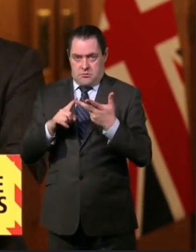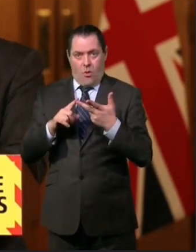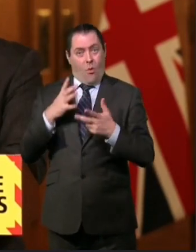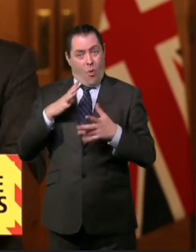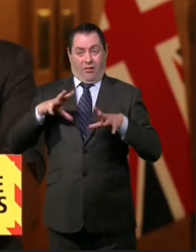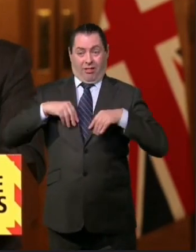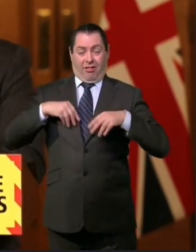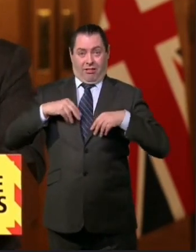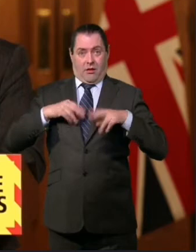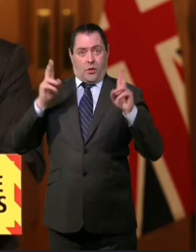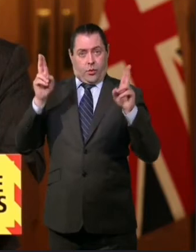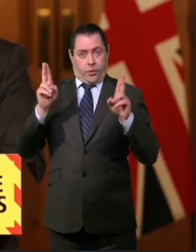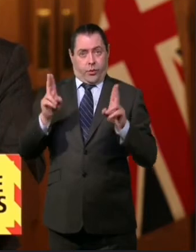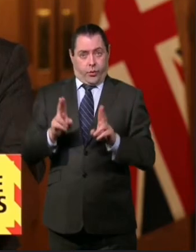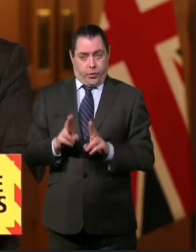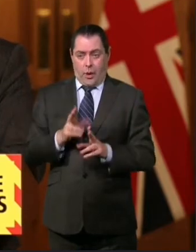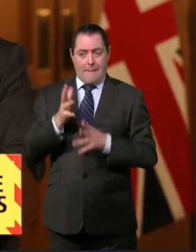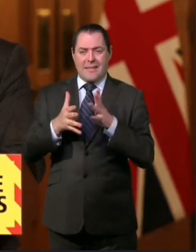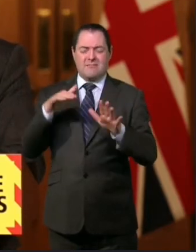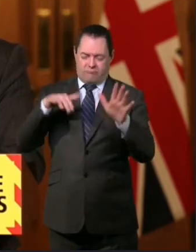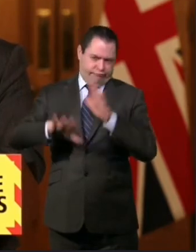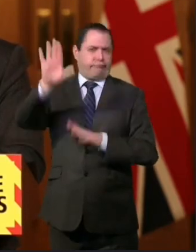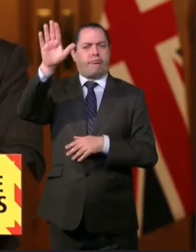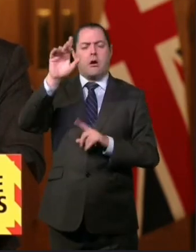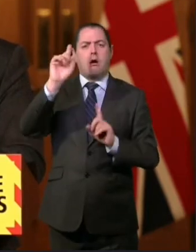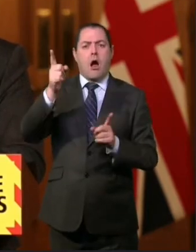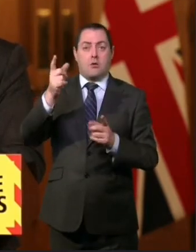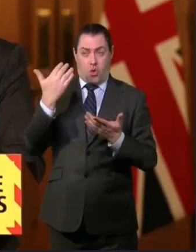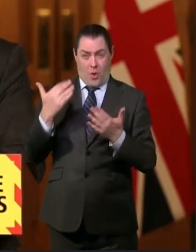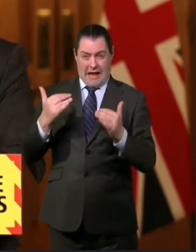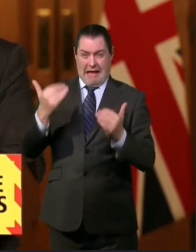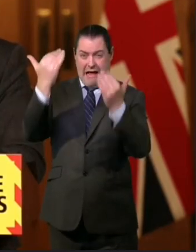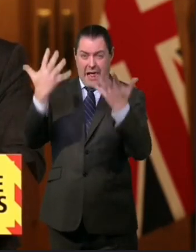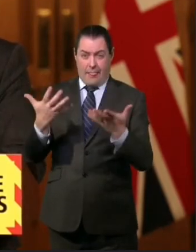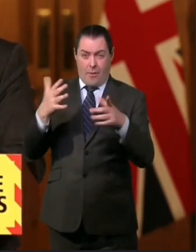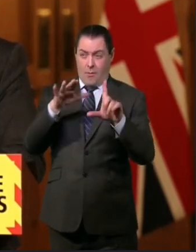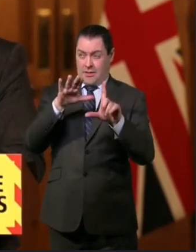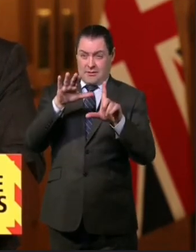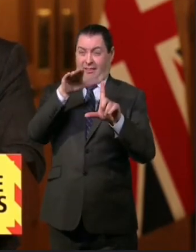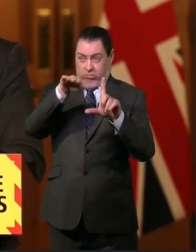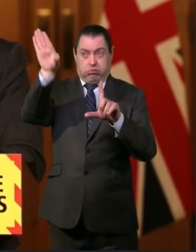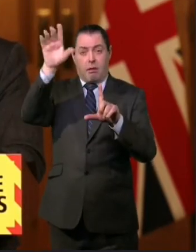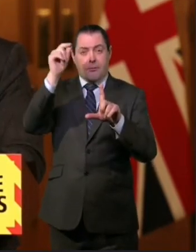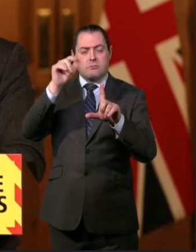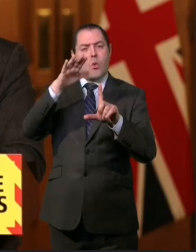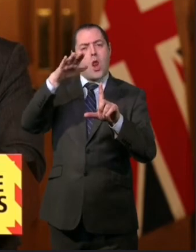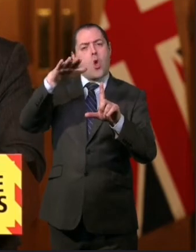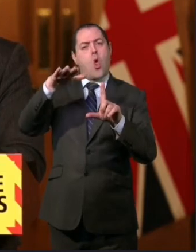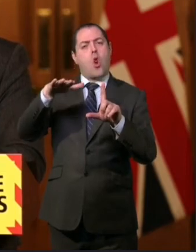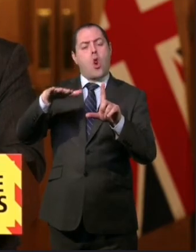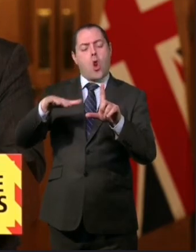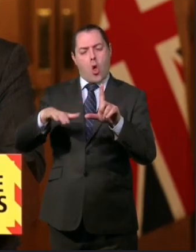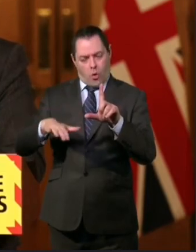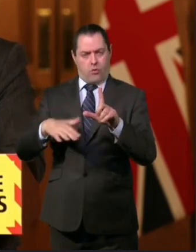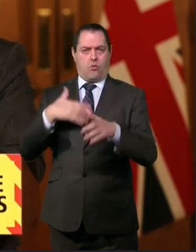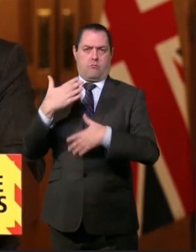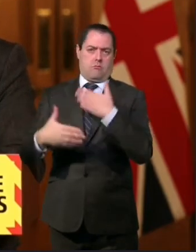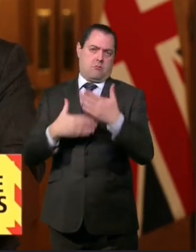just take off again in the way that we've seen it do before. We'll look at